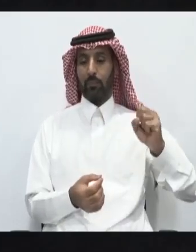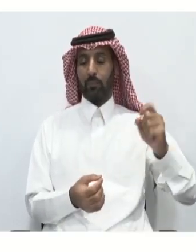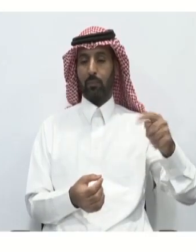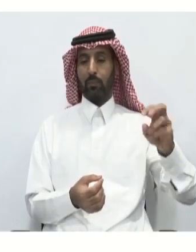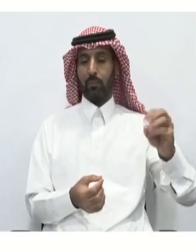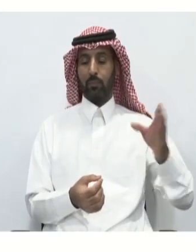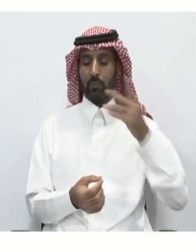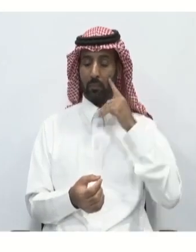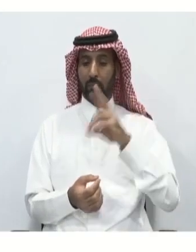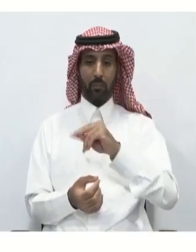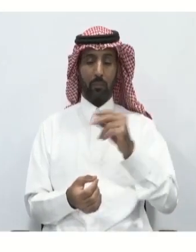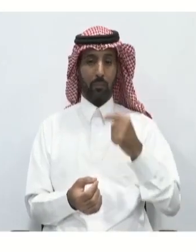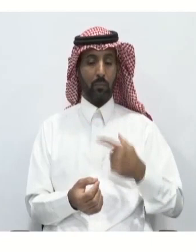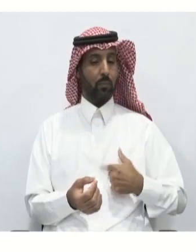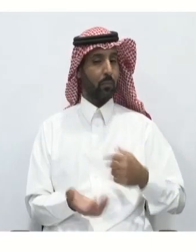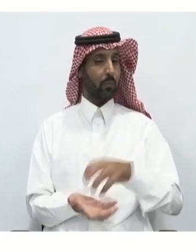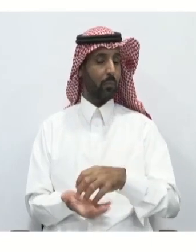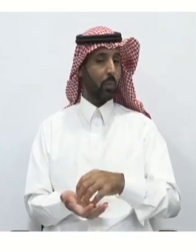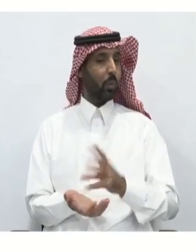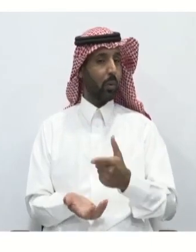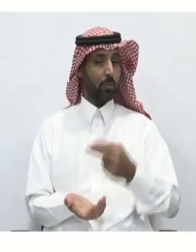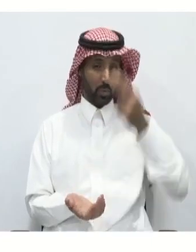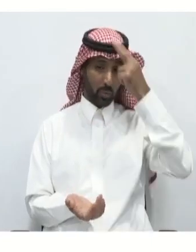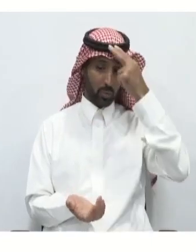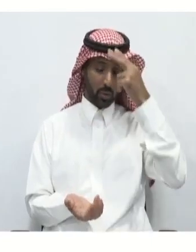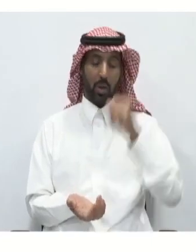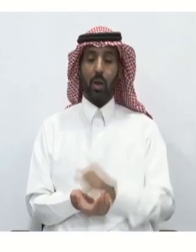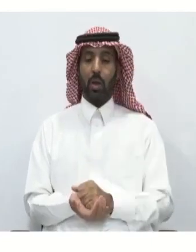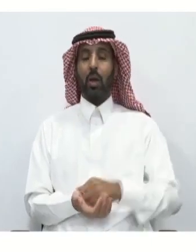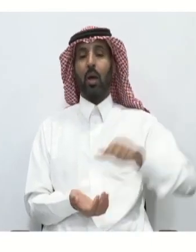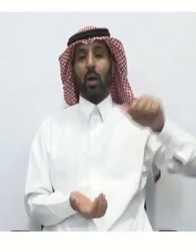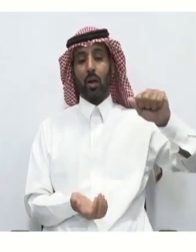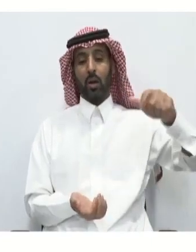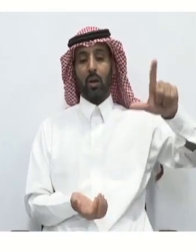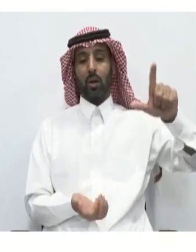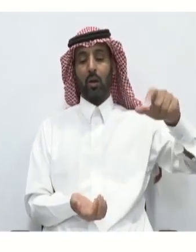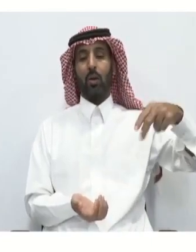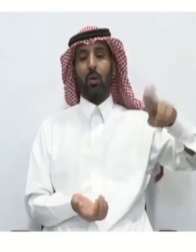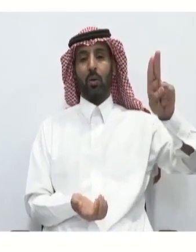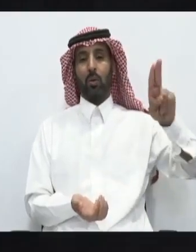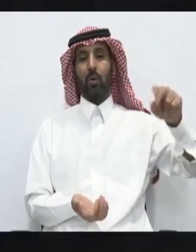one, Al-Ula, as mentioned before. Al-Ula, you can go there and enjoy